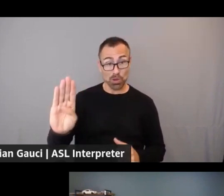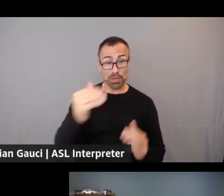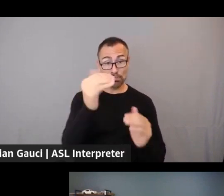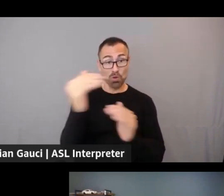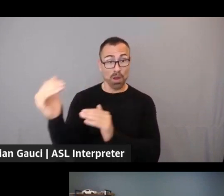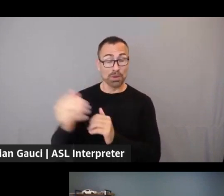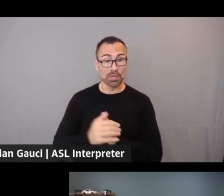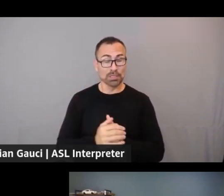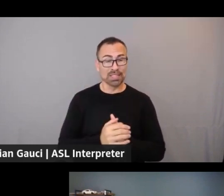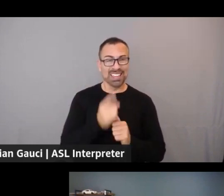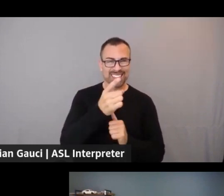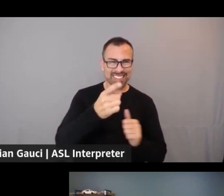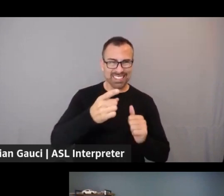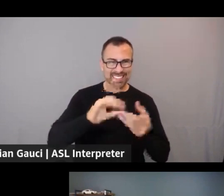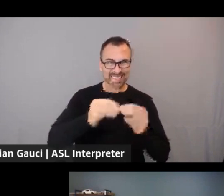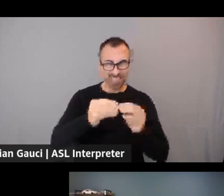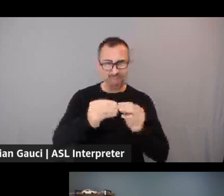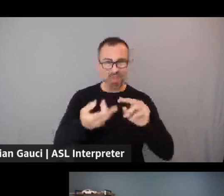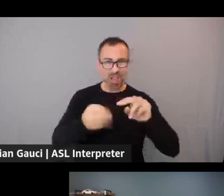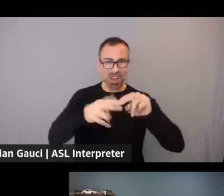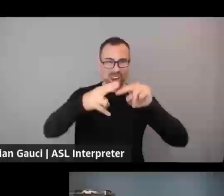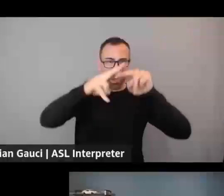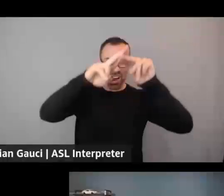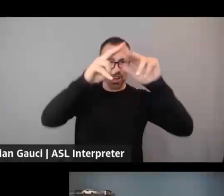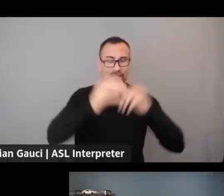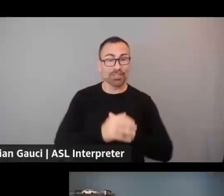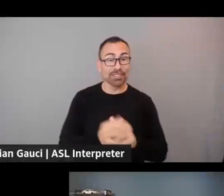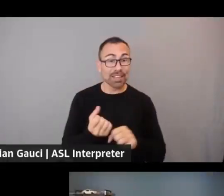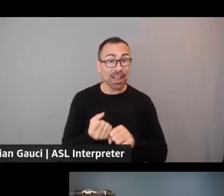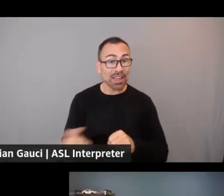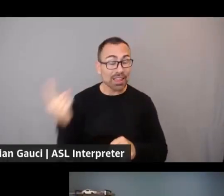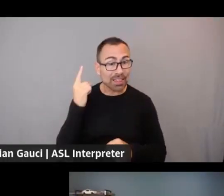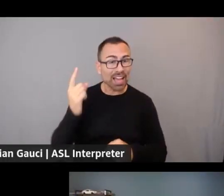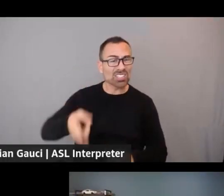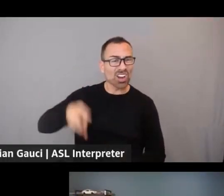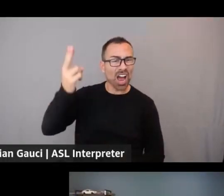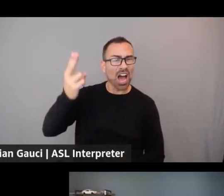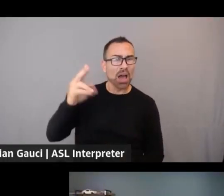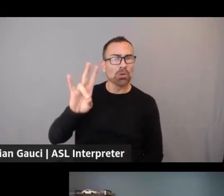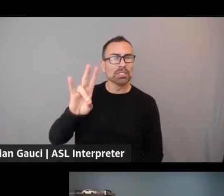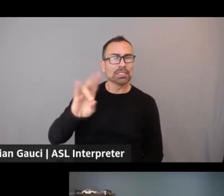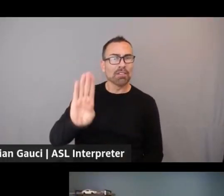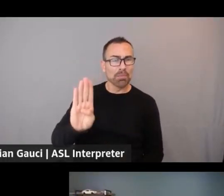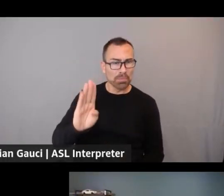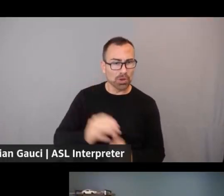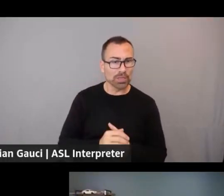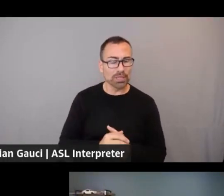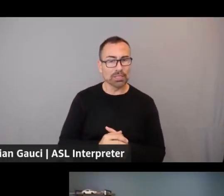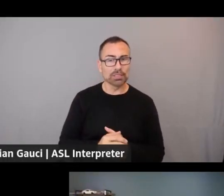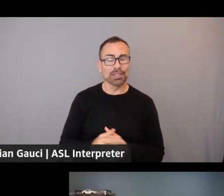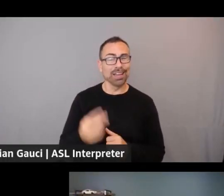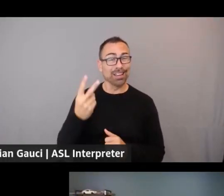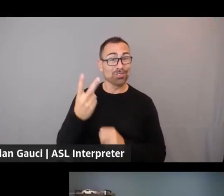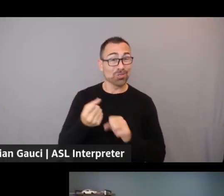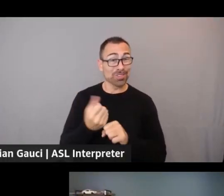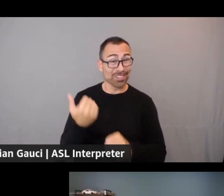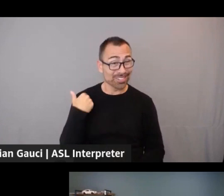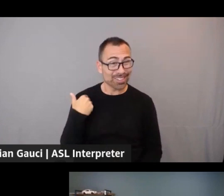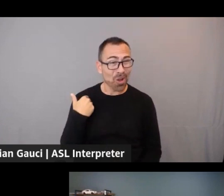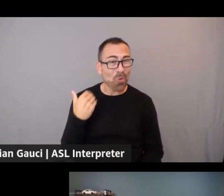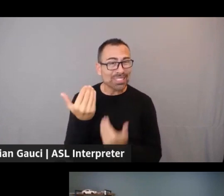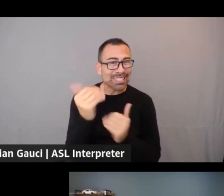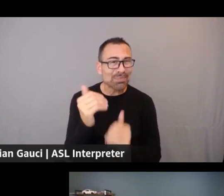last year, the highest number that I've seen was 7 billion, and 2 years ago, it was in millions. So just over